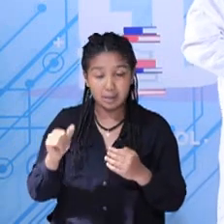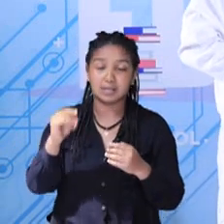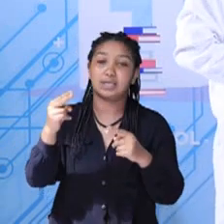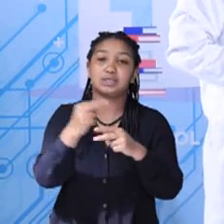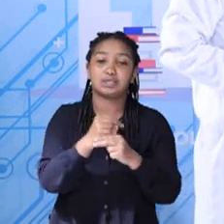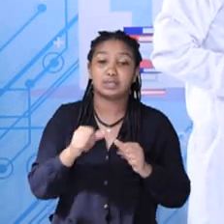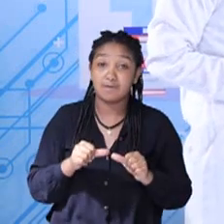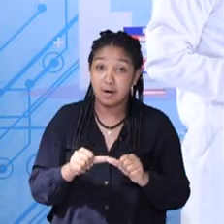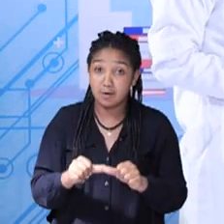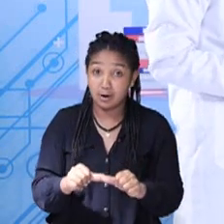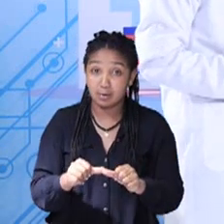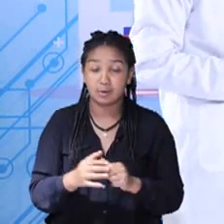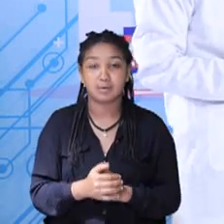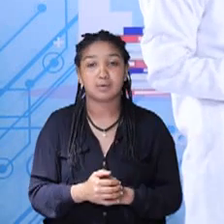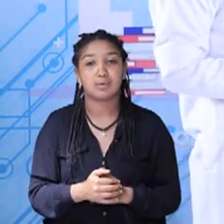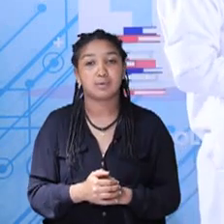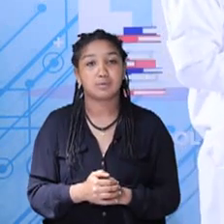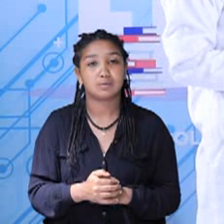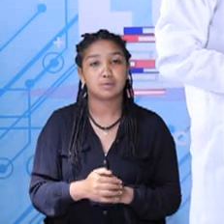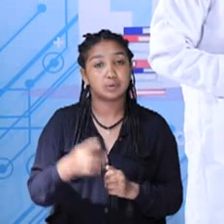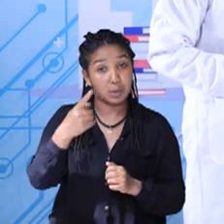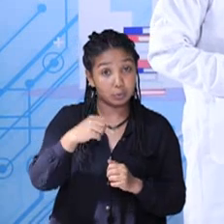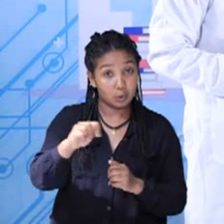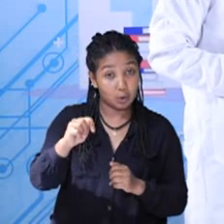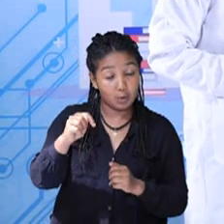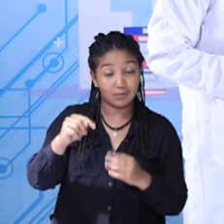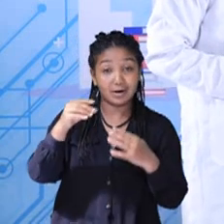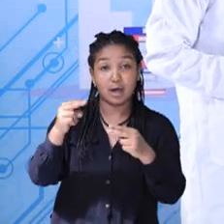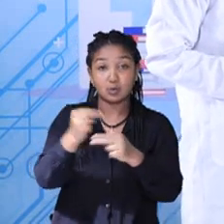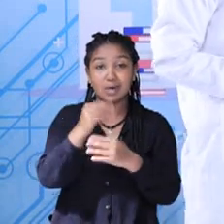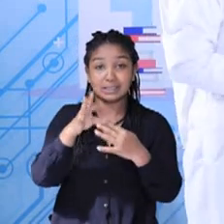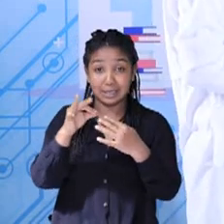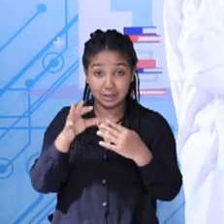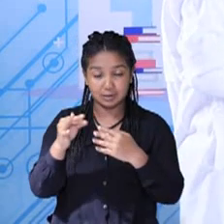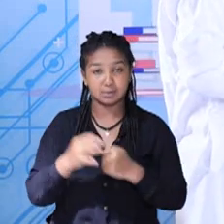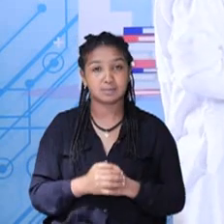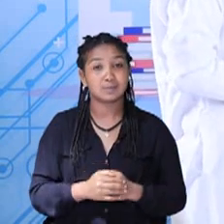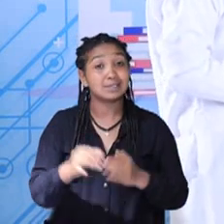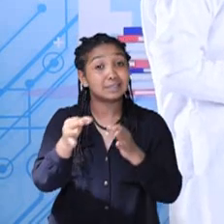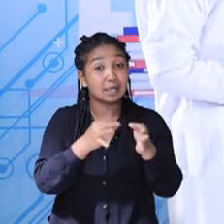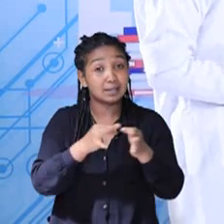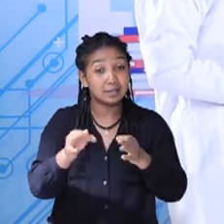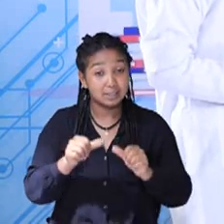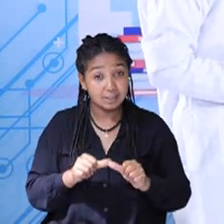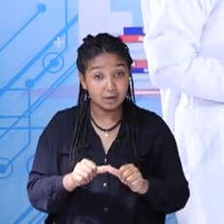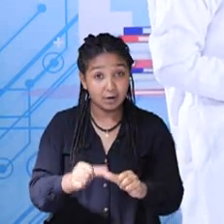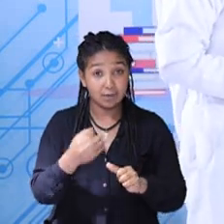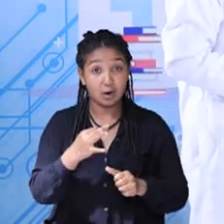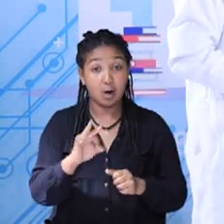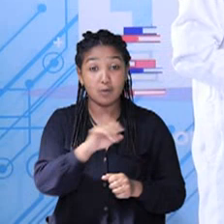So survival of the fittest theory or theory of natural selection states that survival